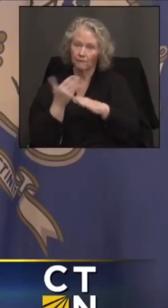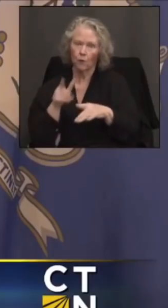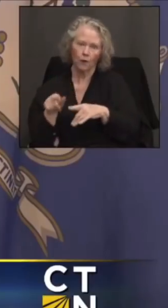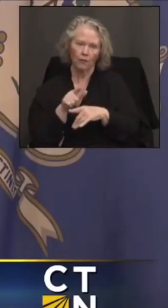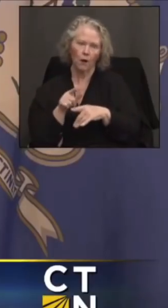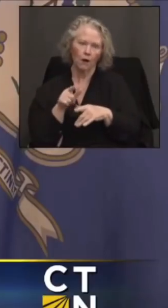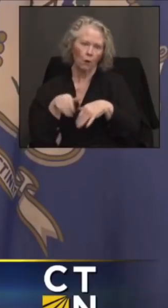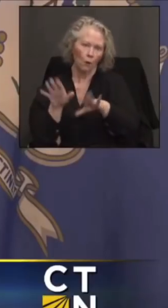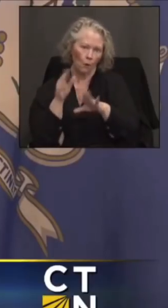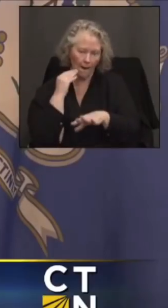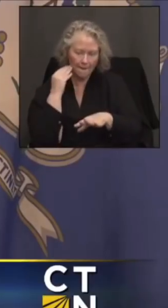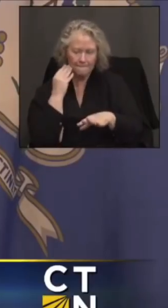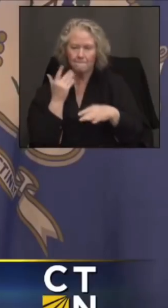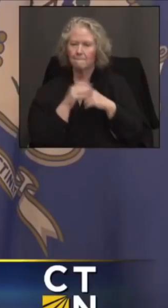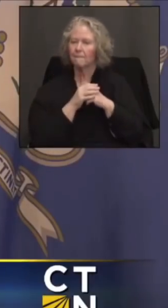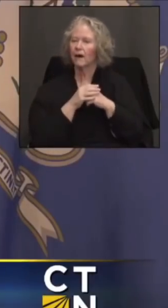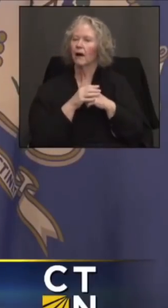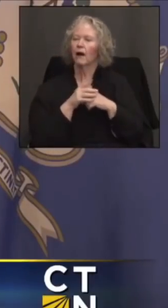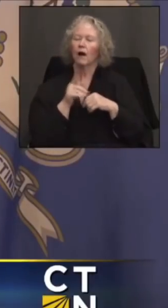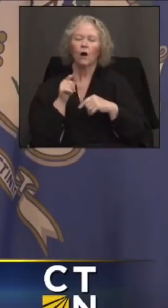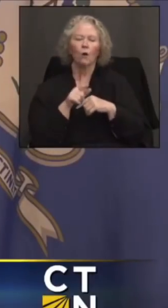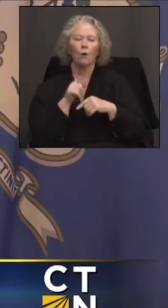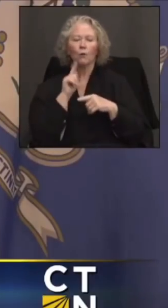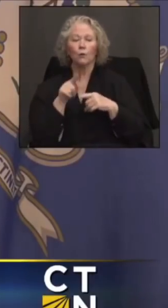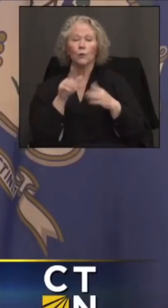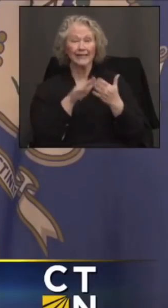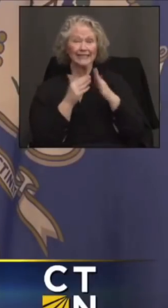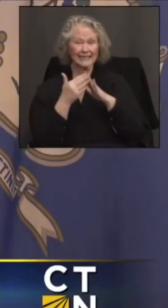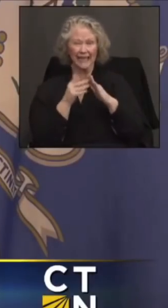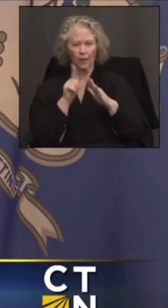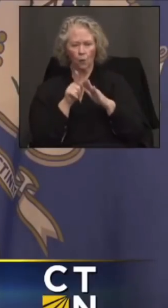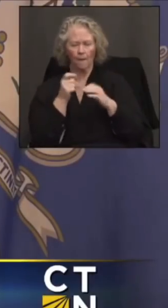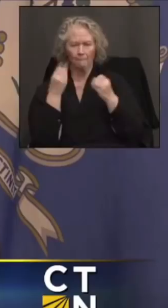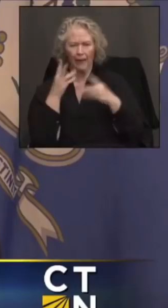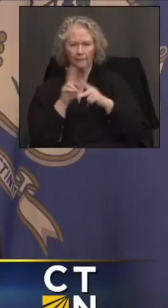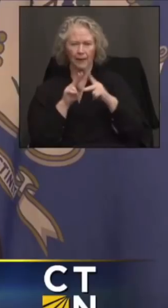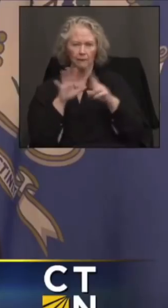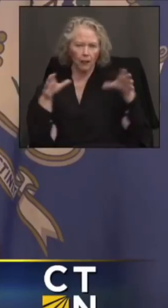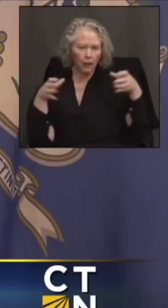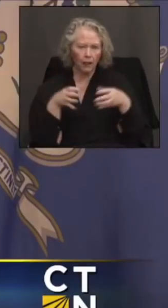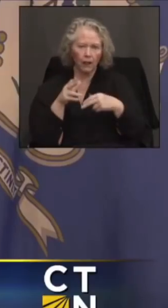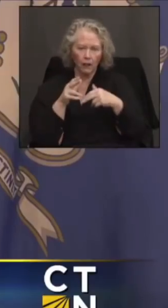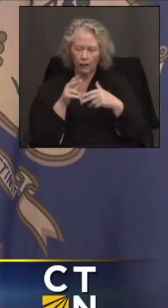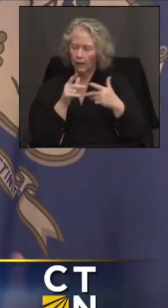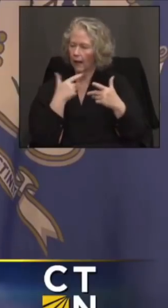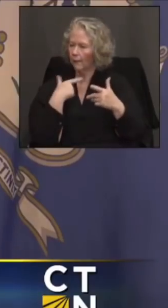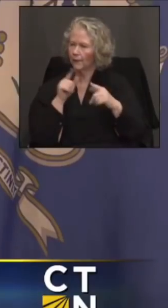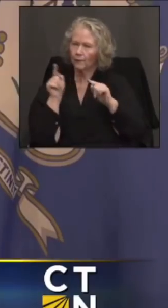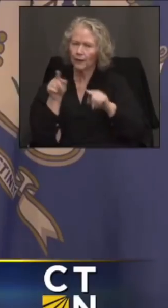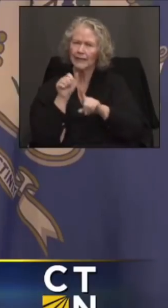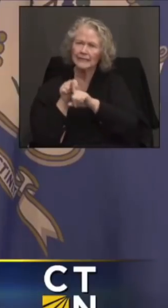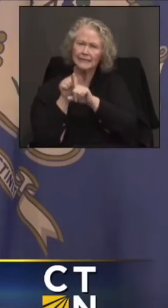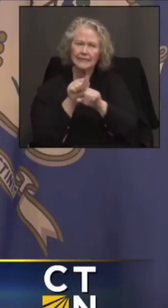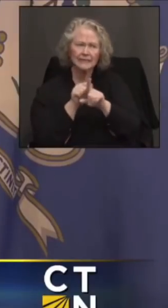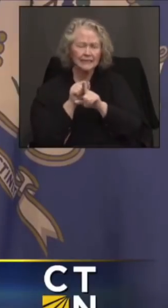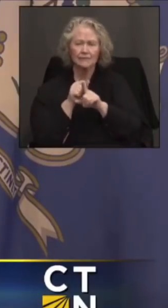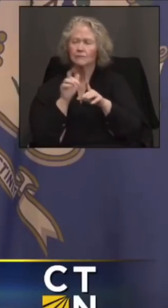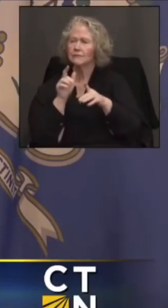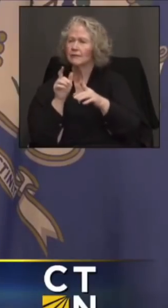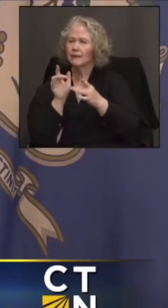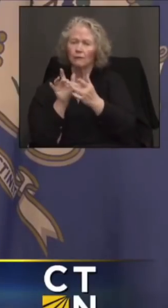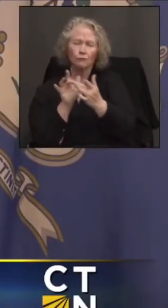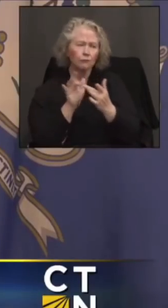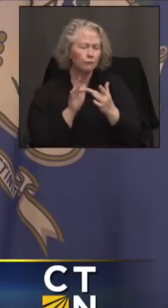Go to those, congregate settings in urban areas, make the telephone calls, knock on the doors, get people there, walk